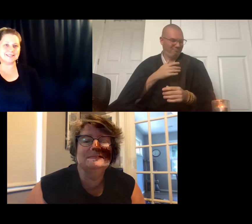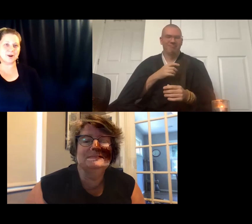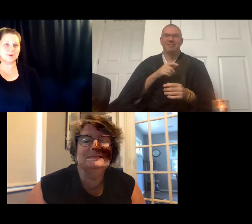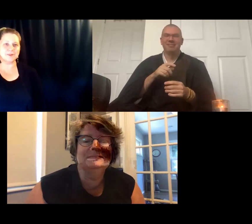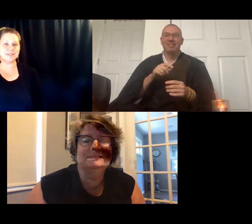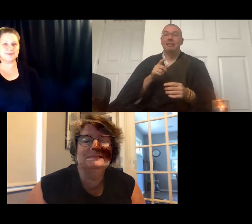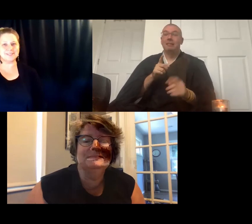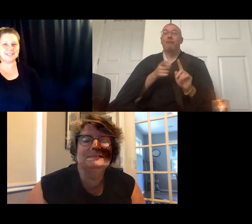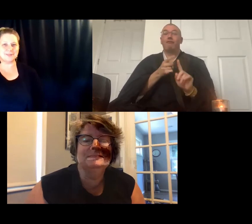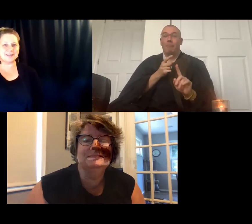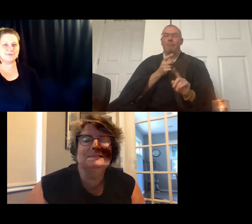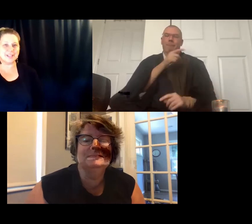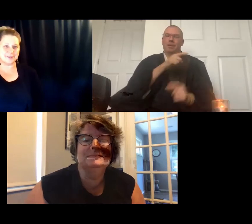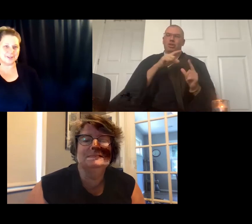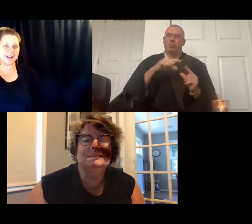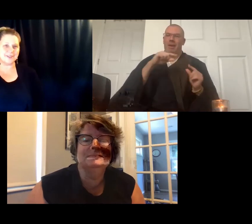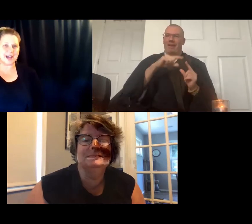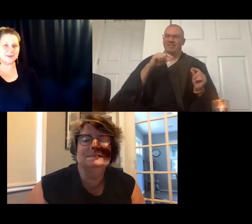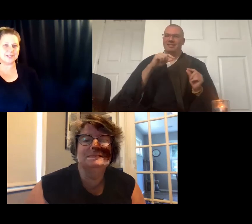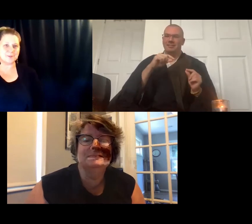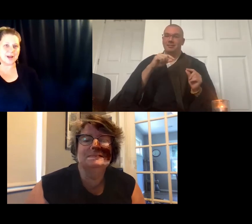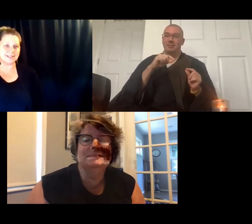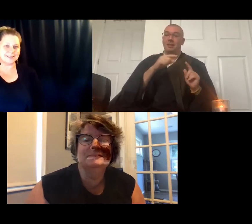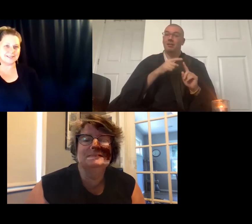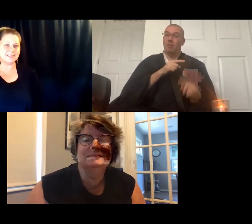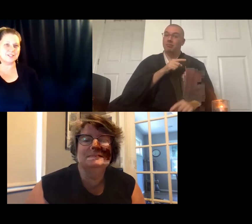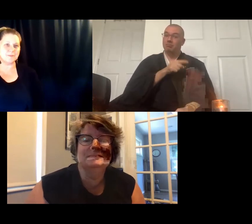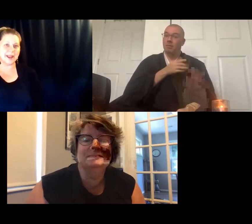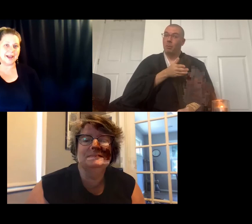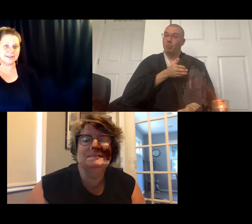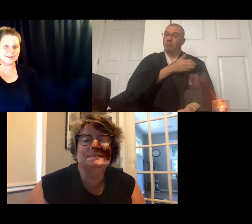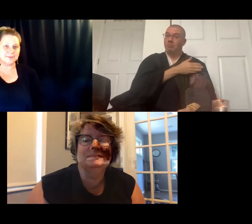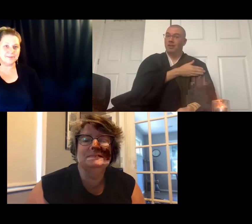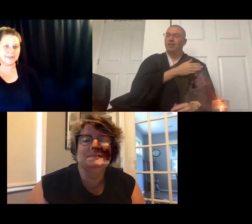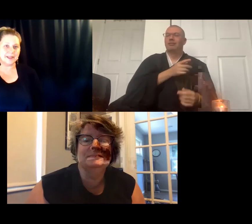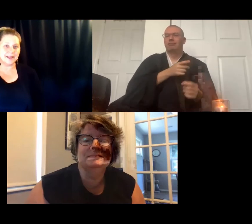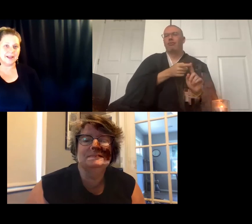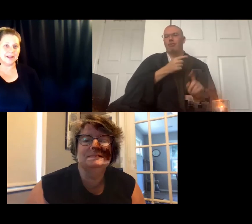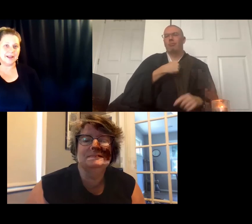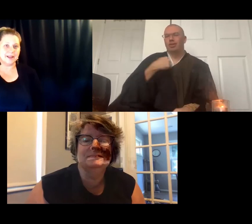has its own different, shall we say, flavor of how it is practiced. In Japan,